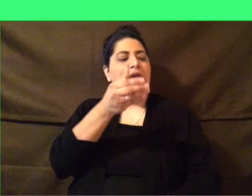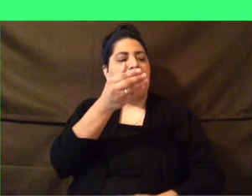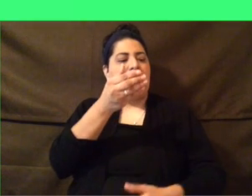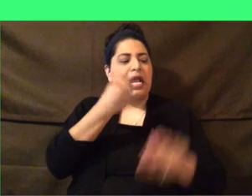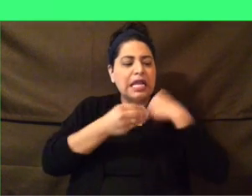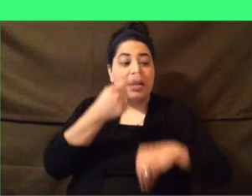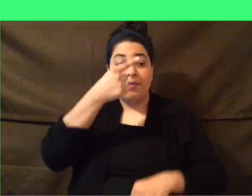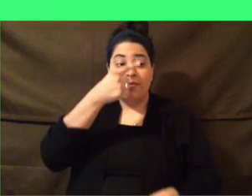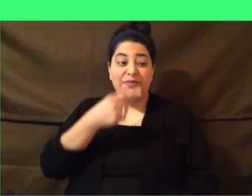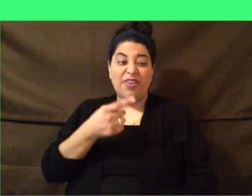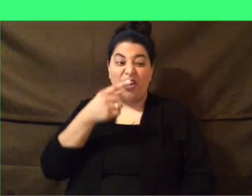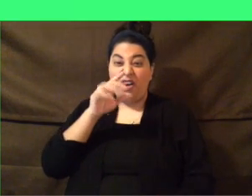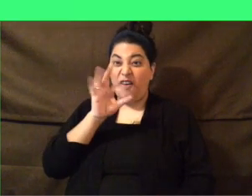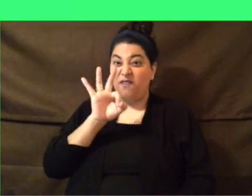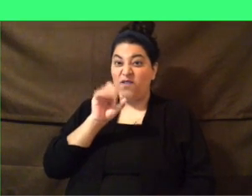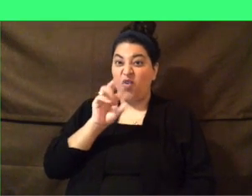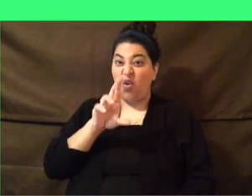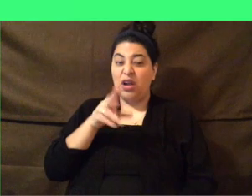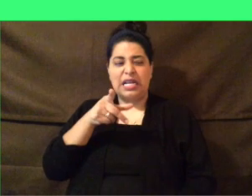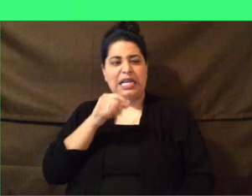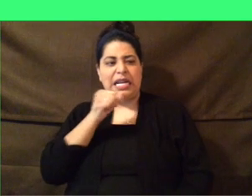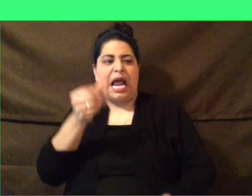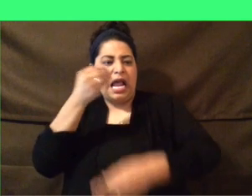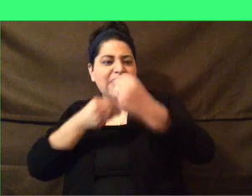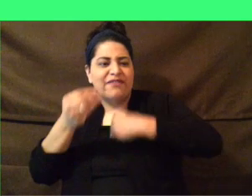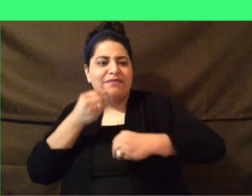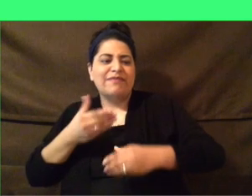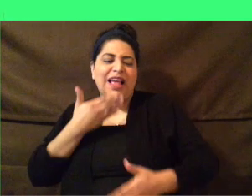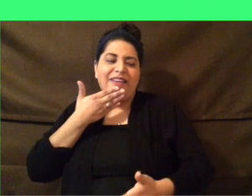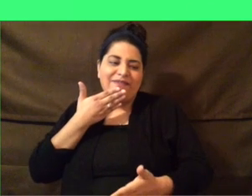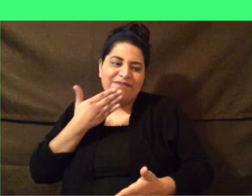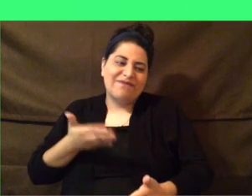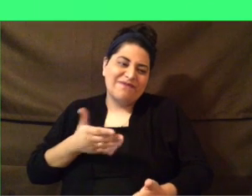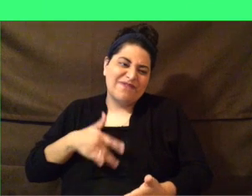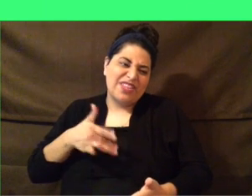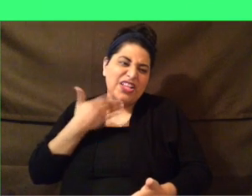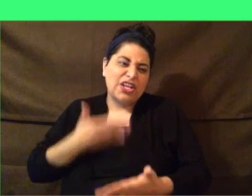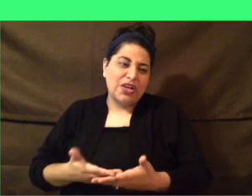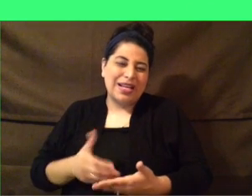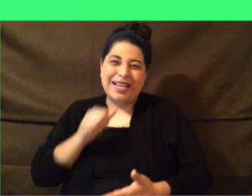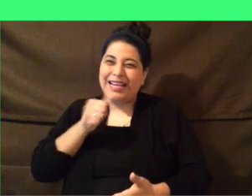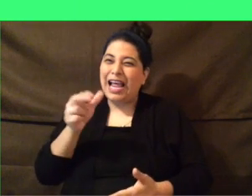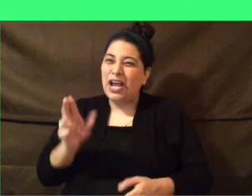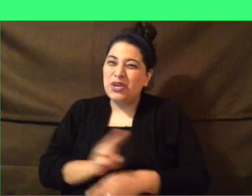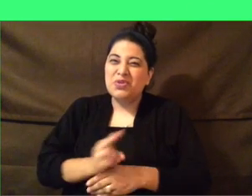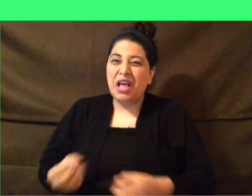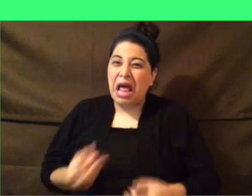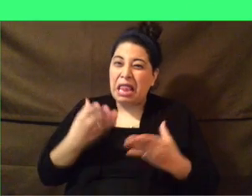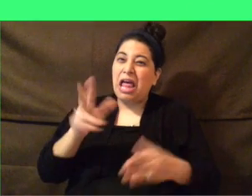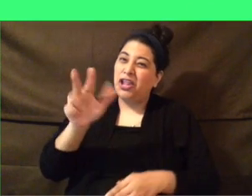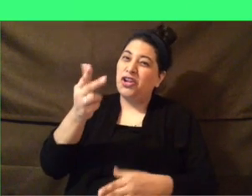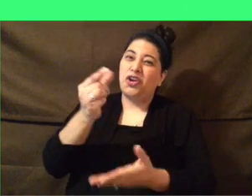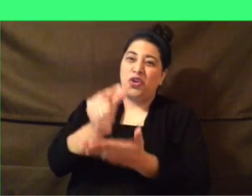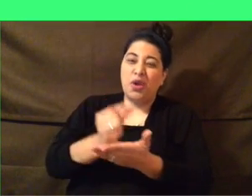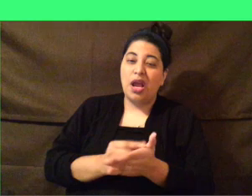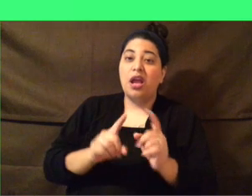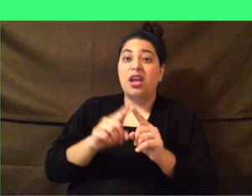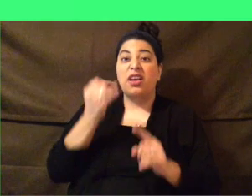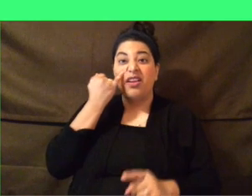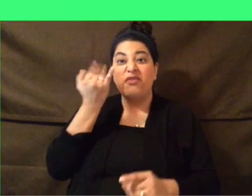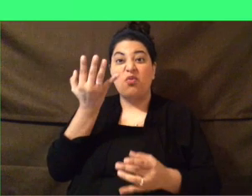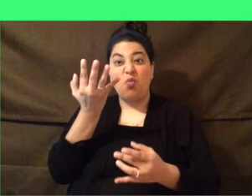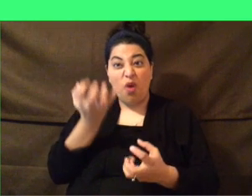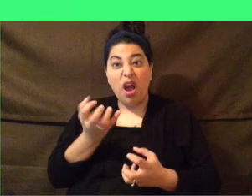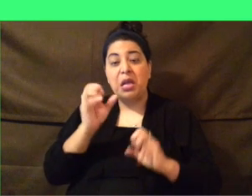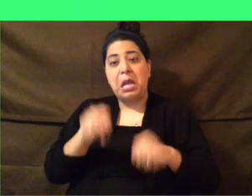Preston didn't eat for he wasn't feeling well. Again, that's one of those that we don't use very often in third grade, but if I wanted to start trying it